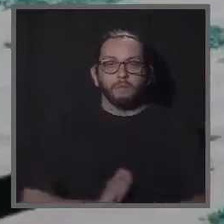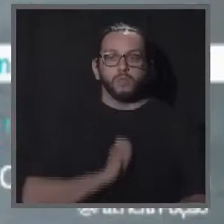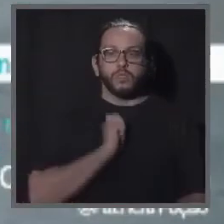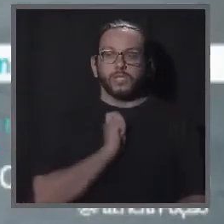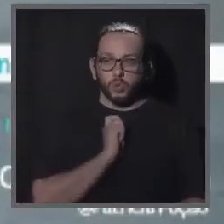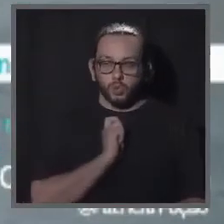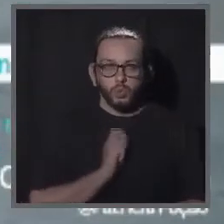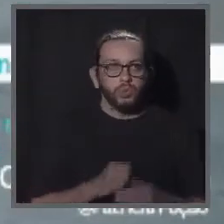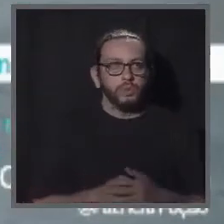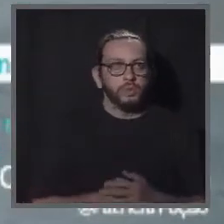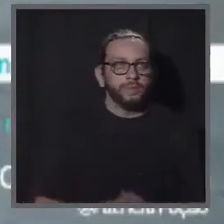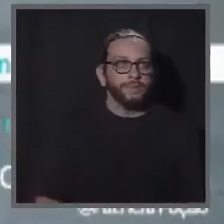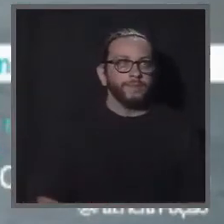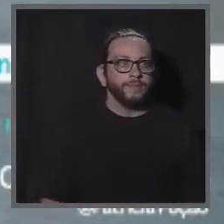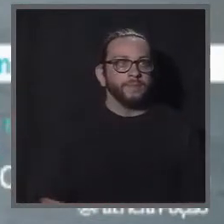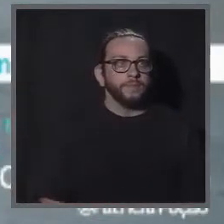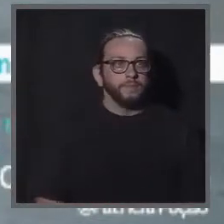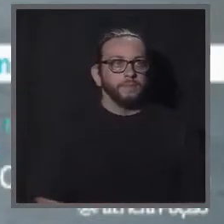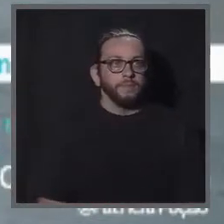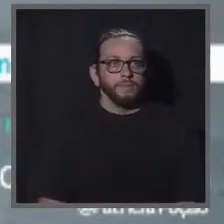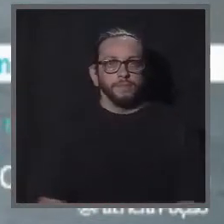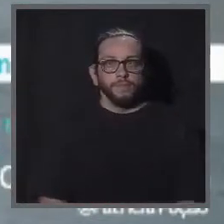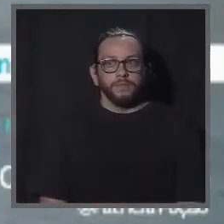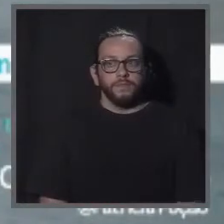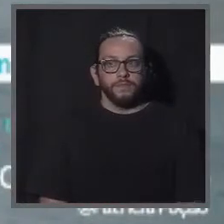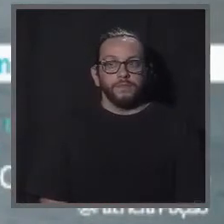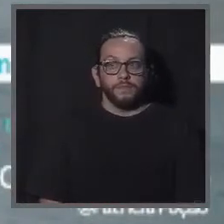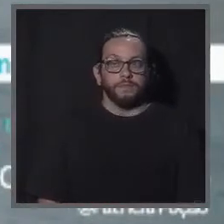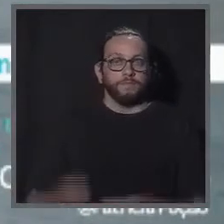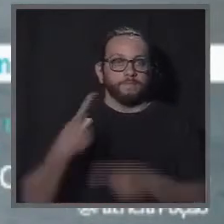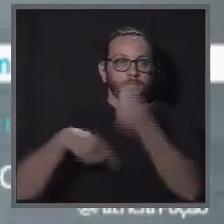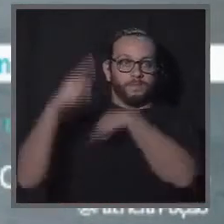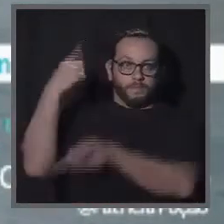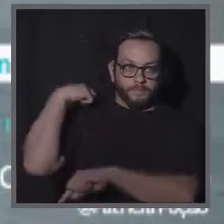for instance. And here,